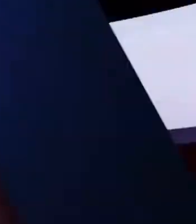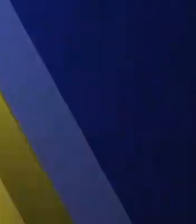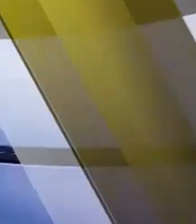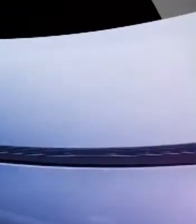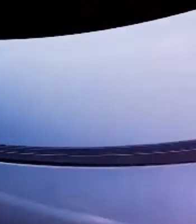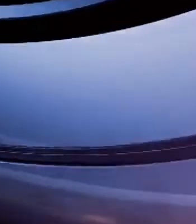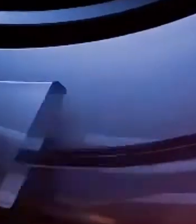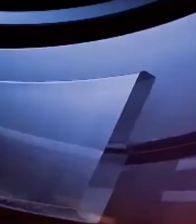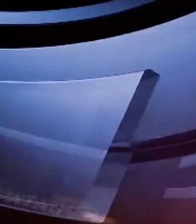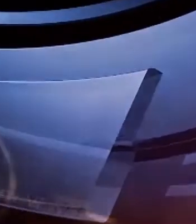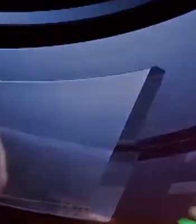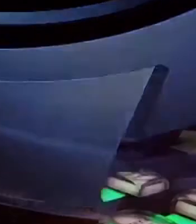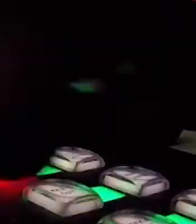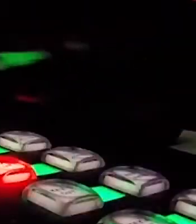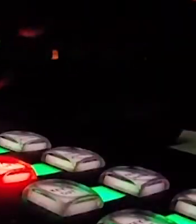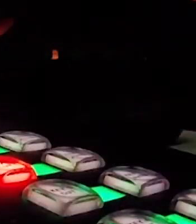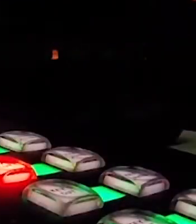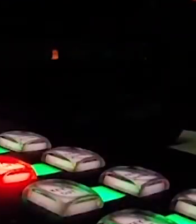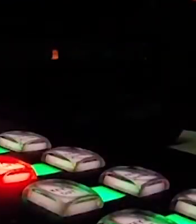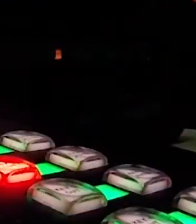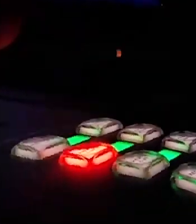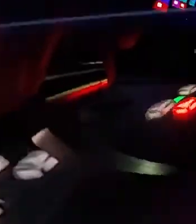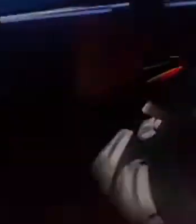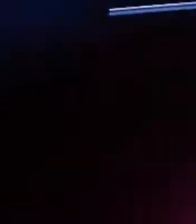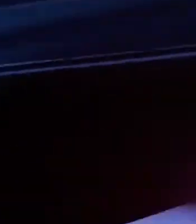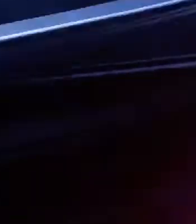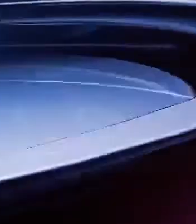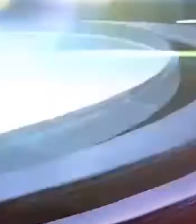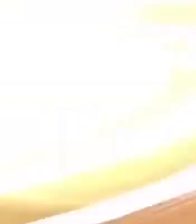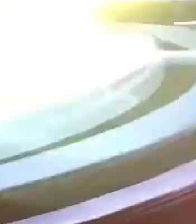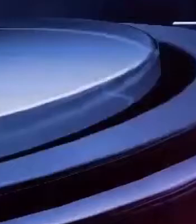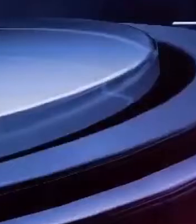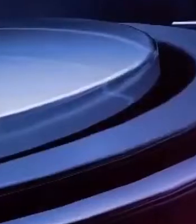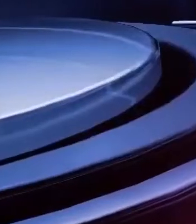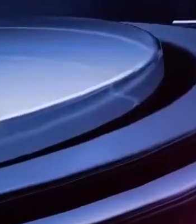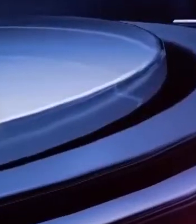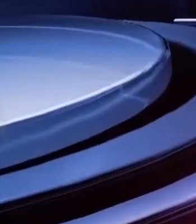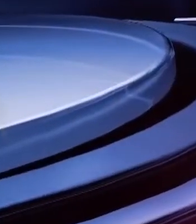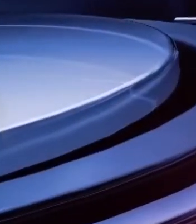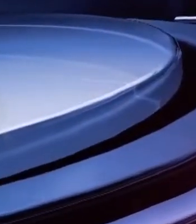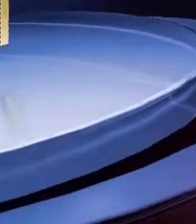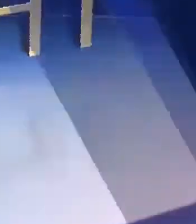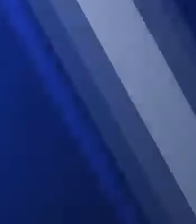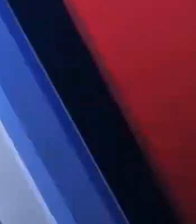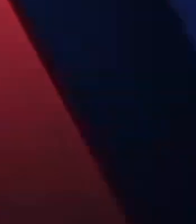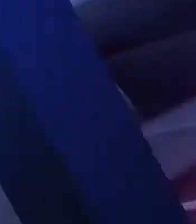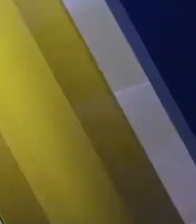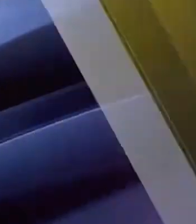Broadcasting from our studios in the Pine St. Michael, this is CBC Newsnight, starting now.